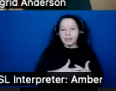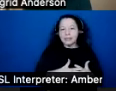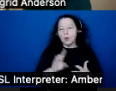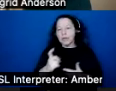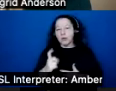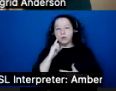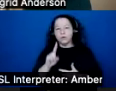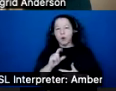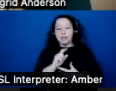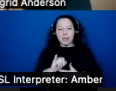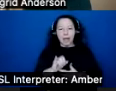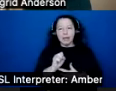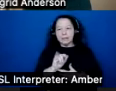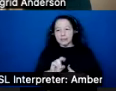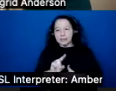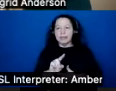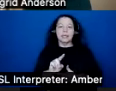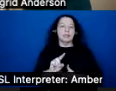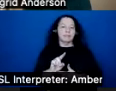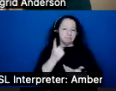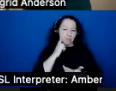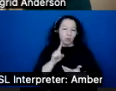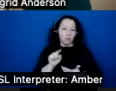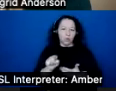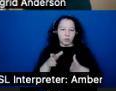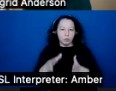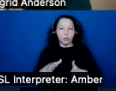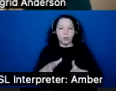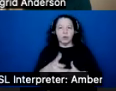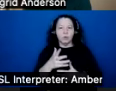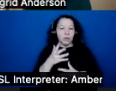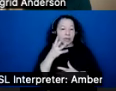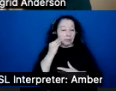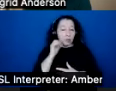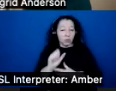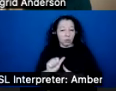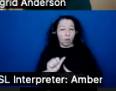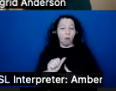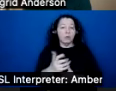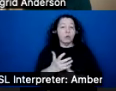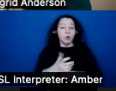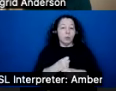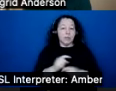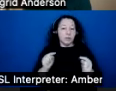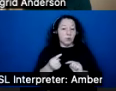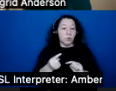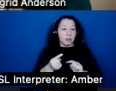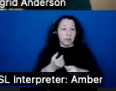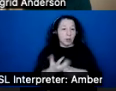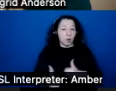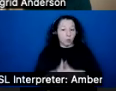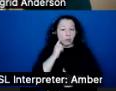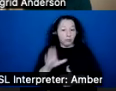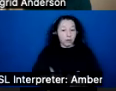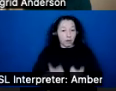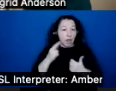was sexually assaulted or received injuries that put their life or health at risk. But